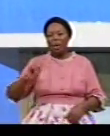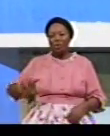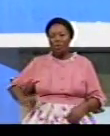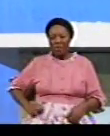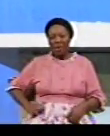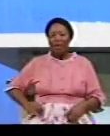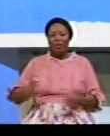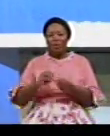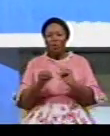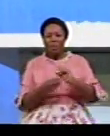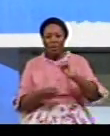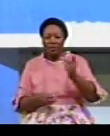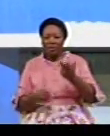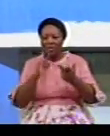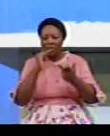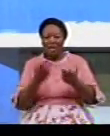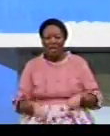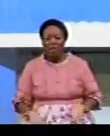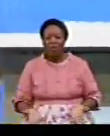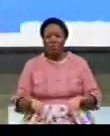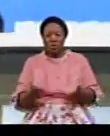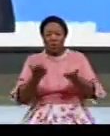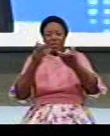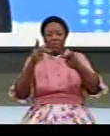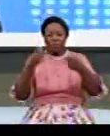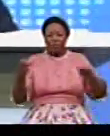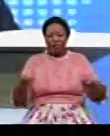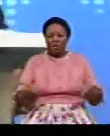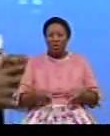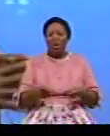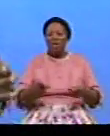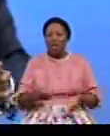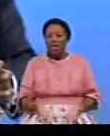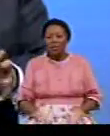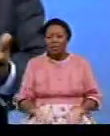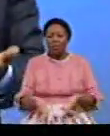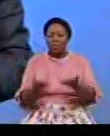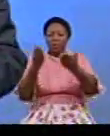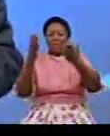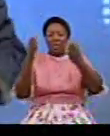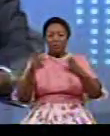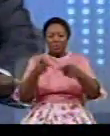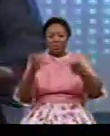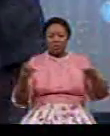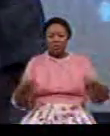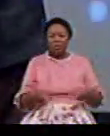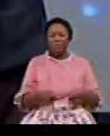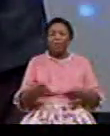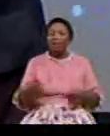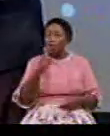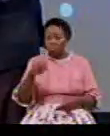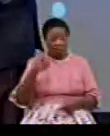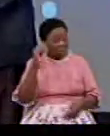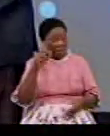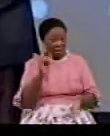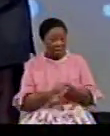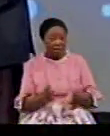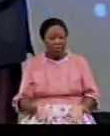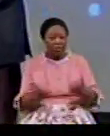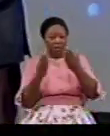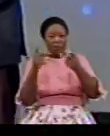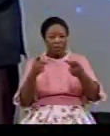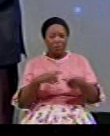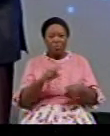place, because your heart cannot be vacant. And so he said, give me your Holy